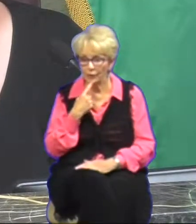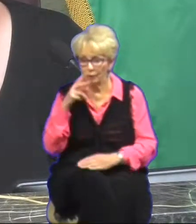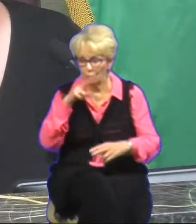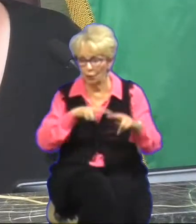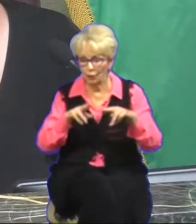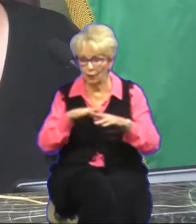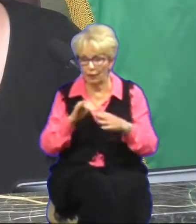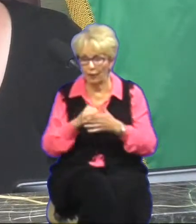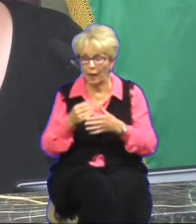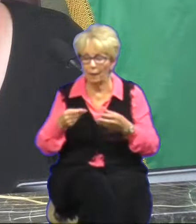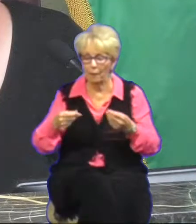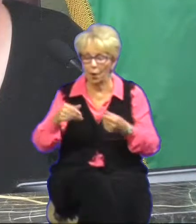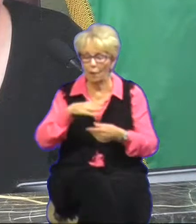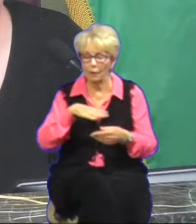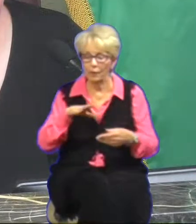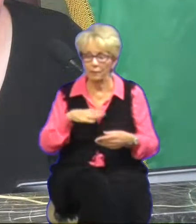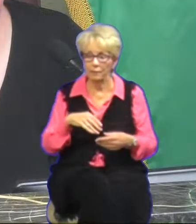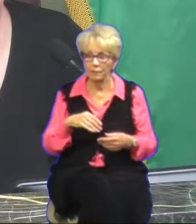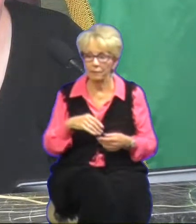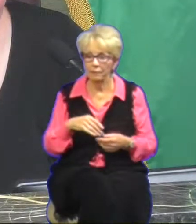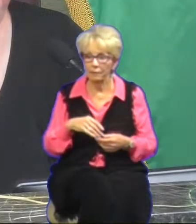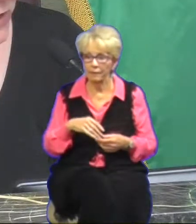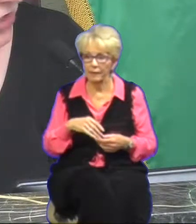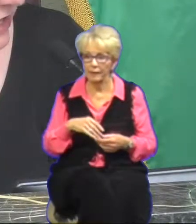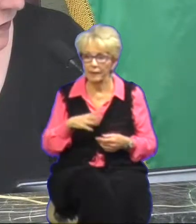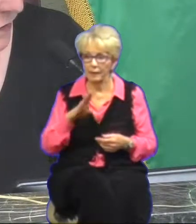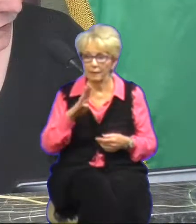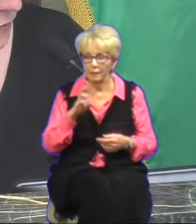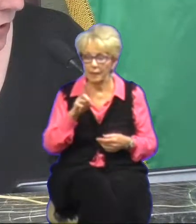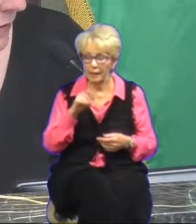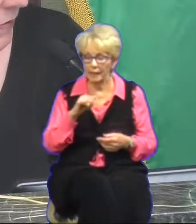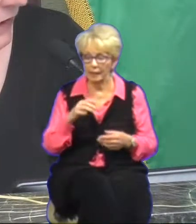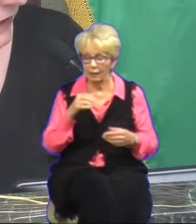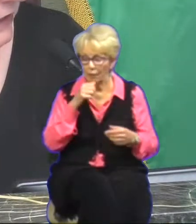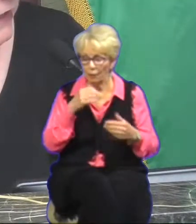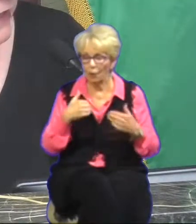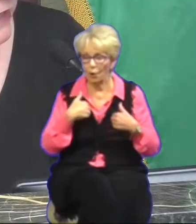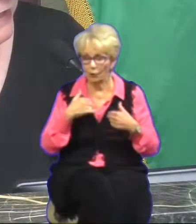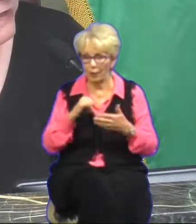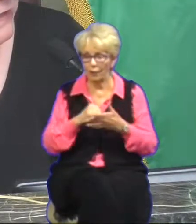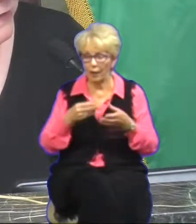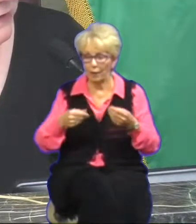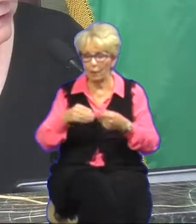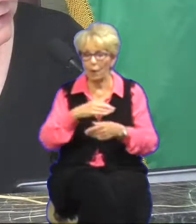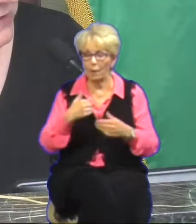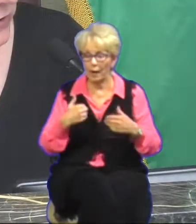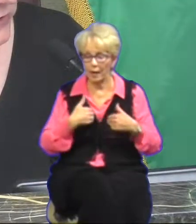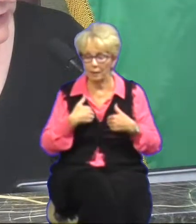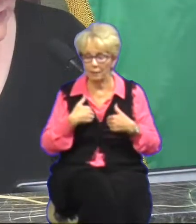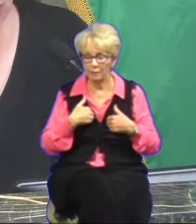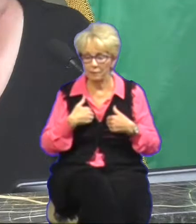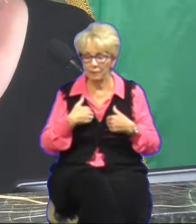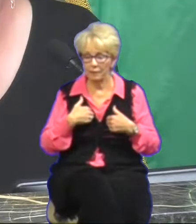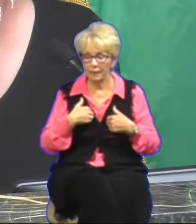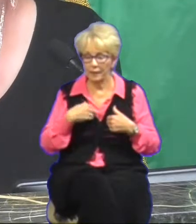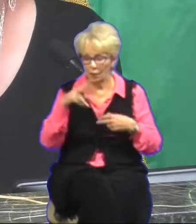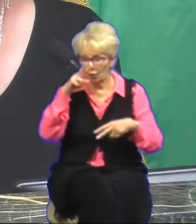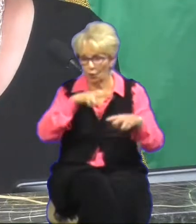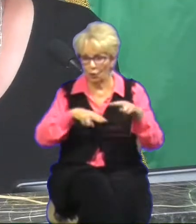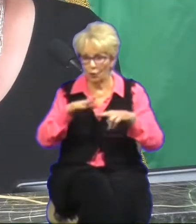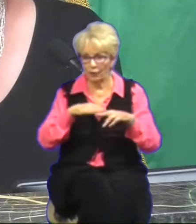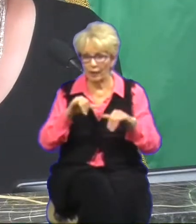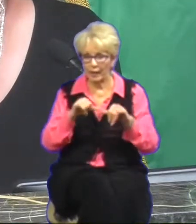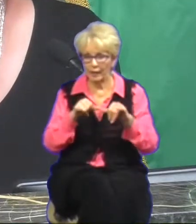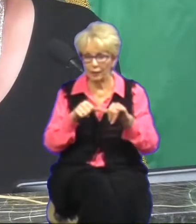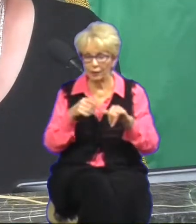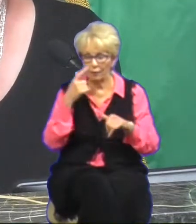at the property, BDI, which now owns the property, has consulted and looked at the